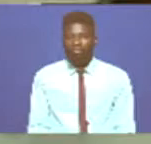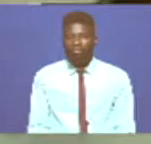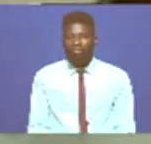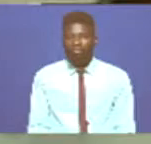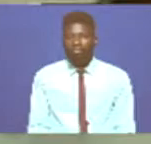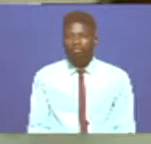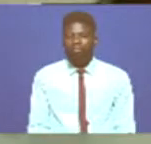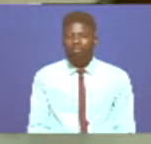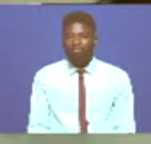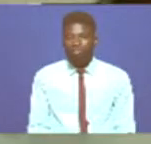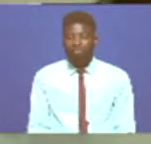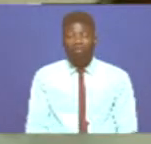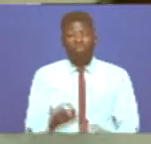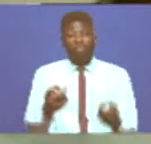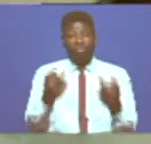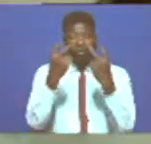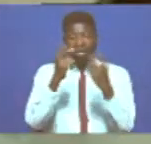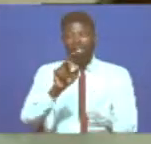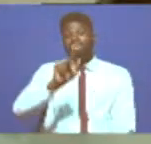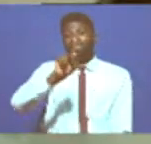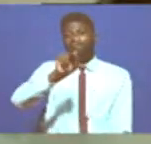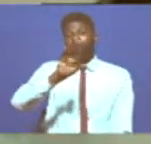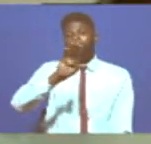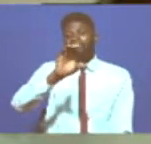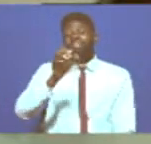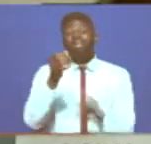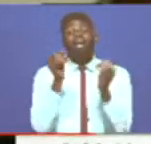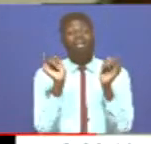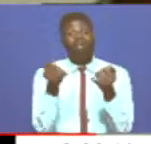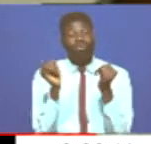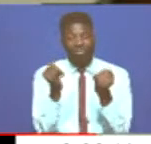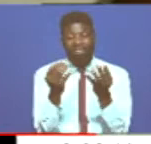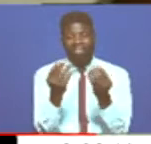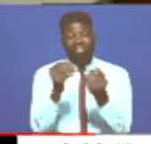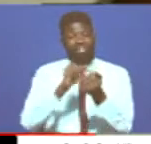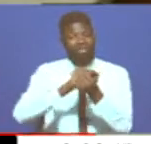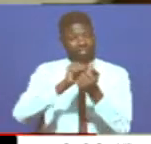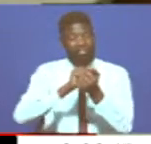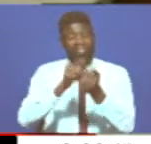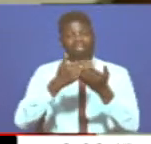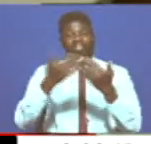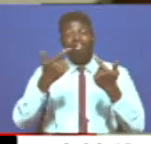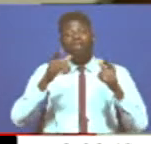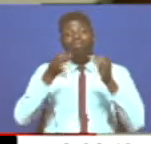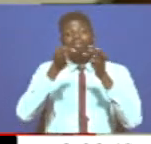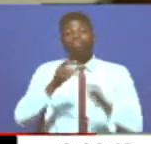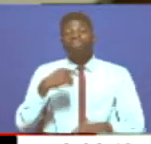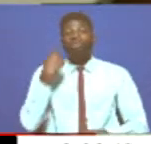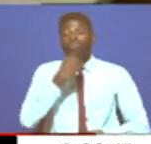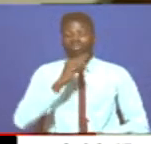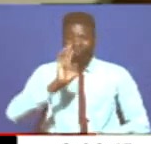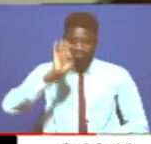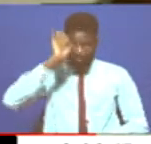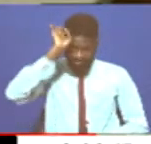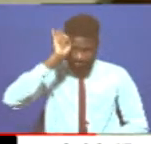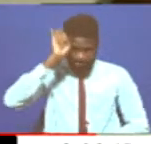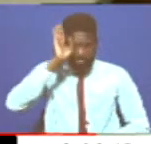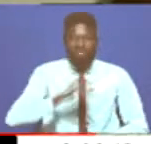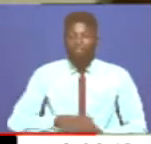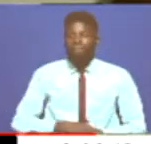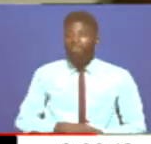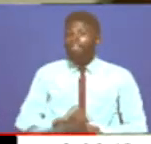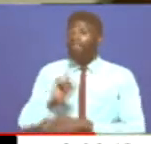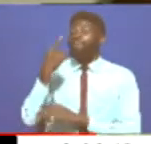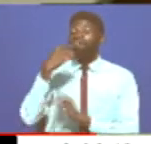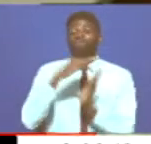And you're watching KBC Channel 1. This is Easy Friday. Our sign language interpreter is Byron Abuli. Now, the first story